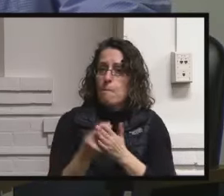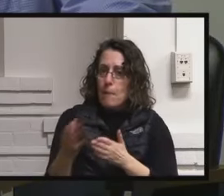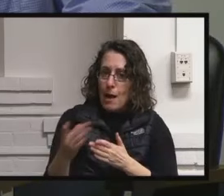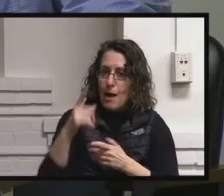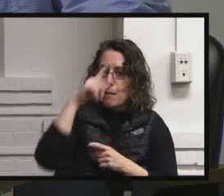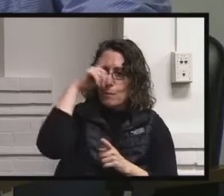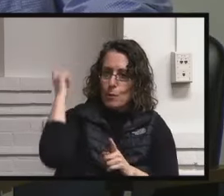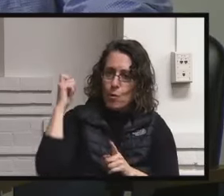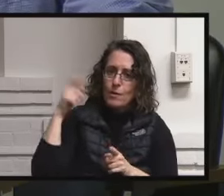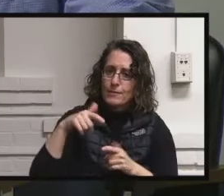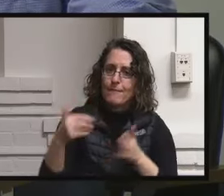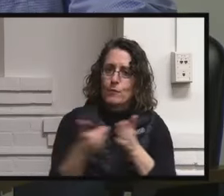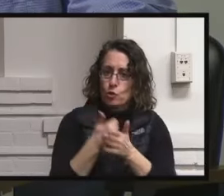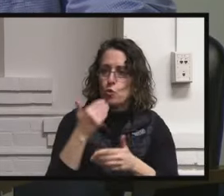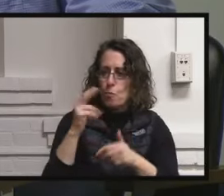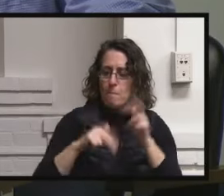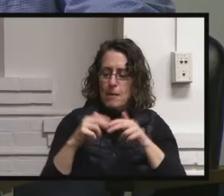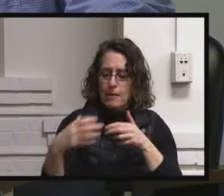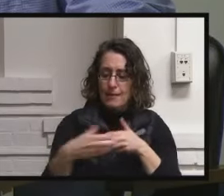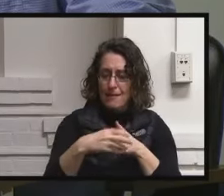is